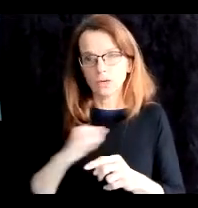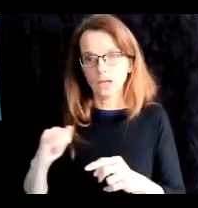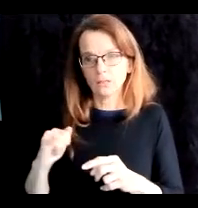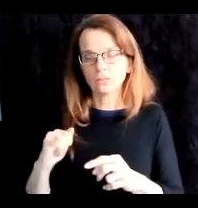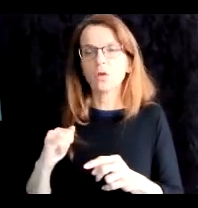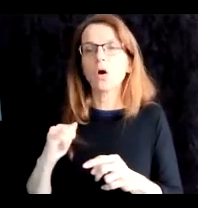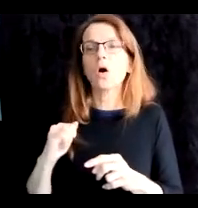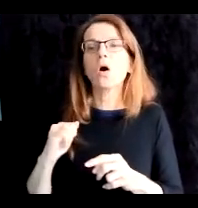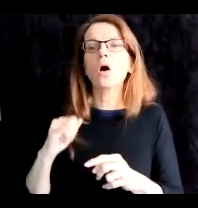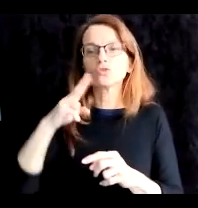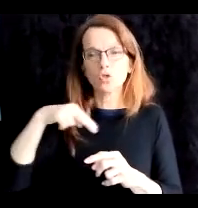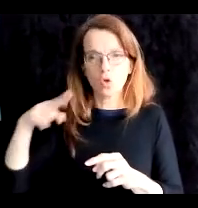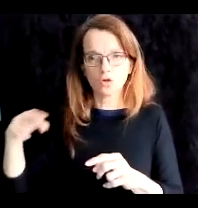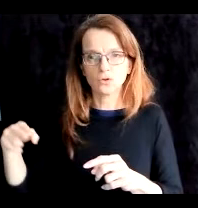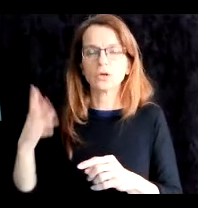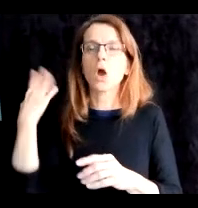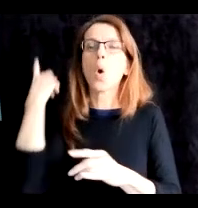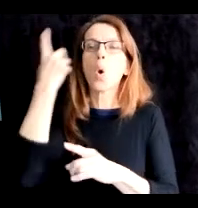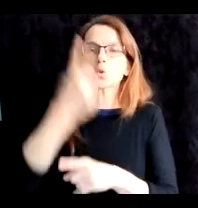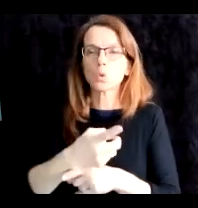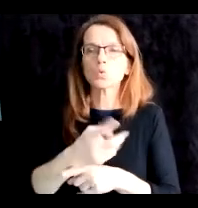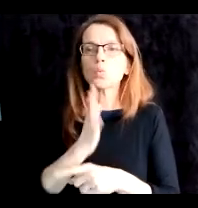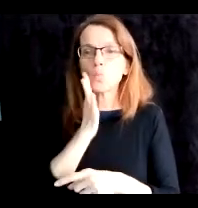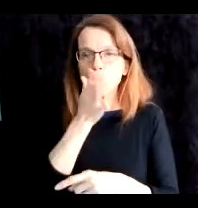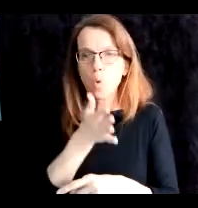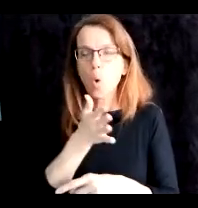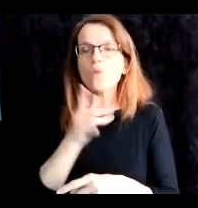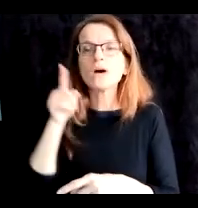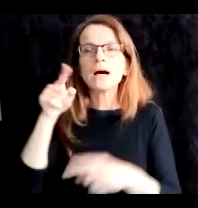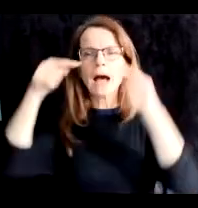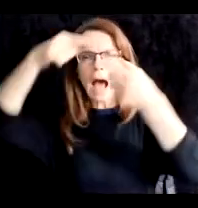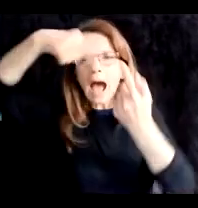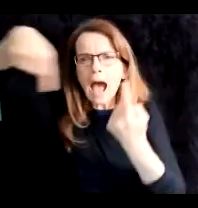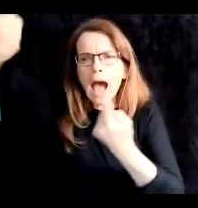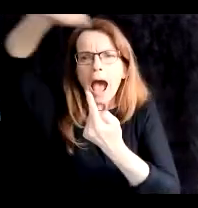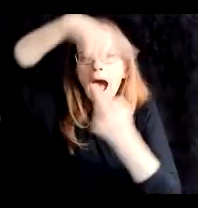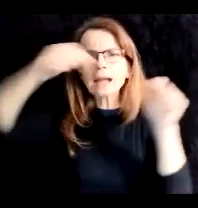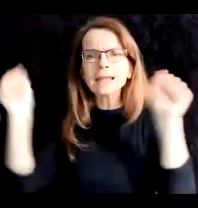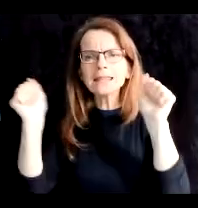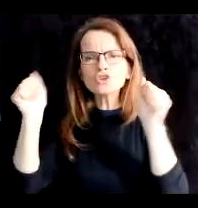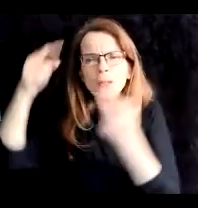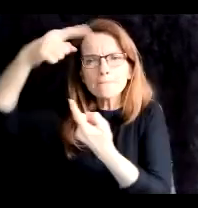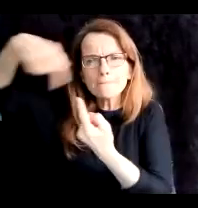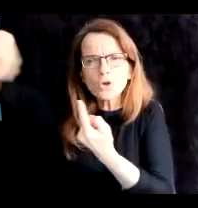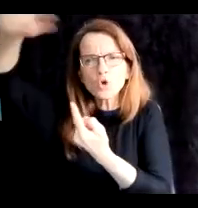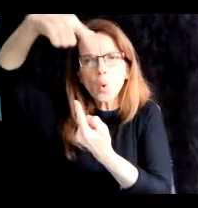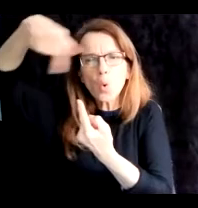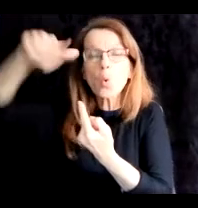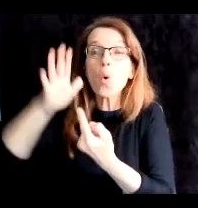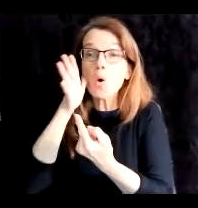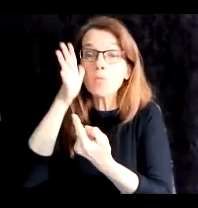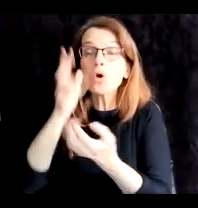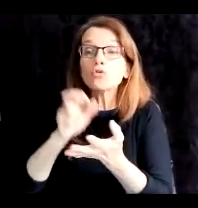sensitive areas, Arctic Circle. So inviting the others to do it, but not